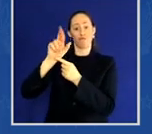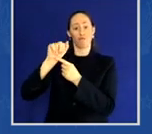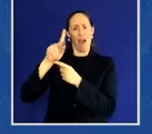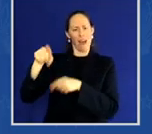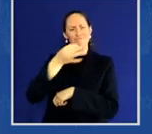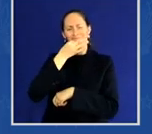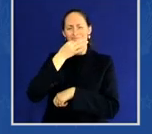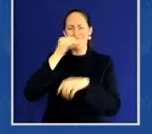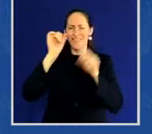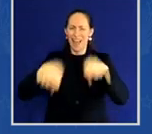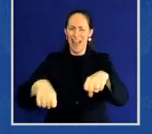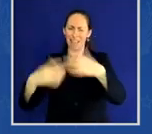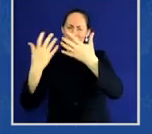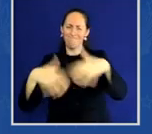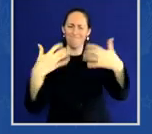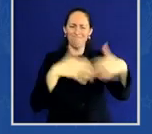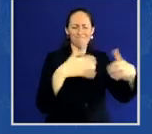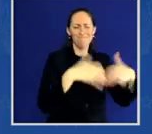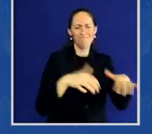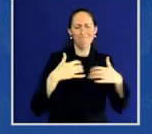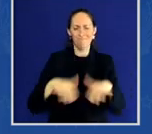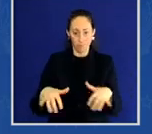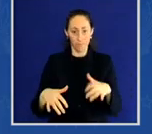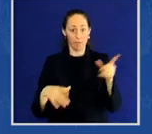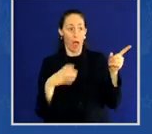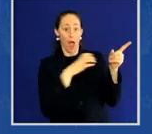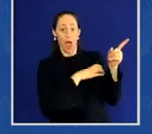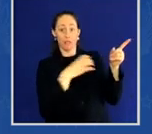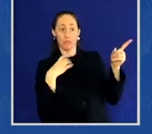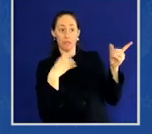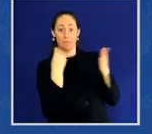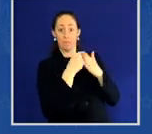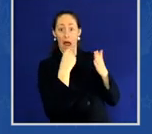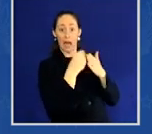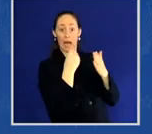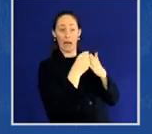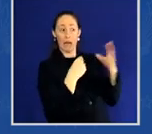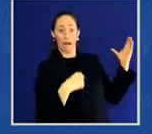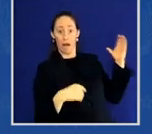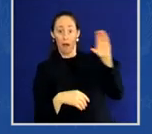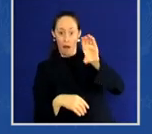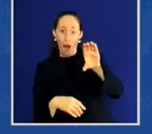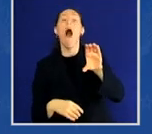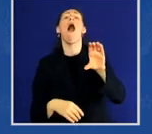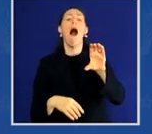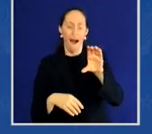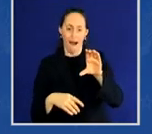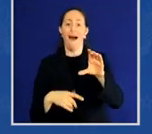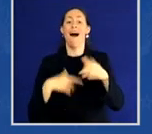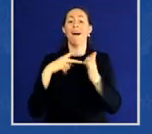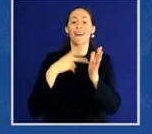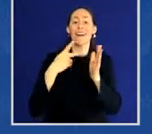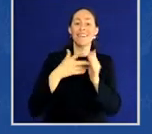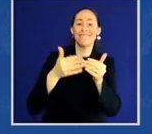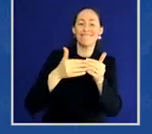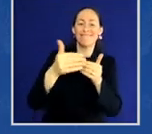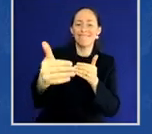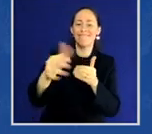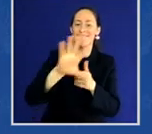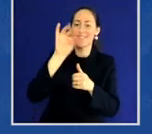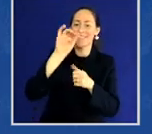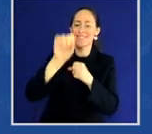the funding for the next 50 years. Our vision includes expanding rail service to connect to up